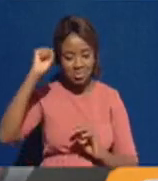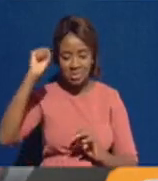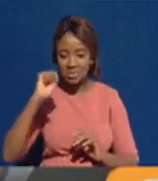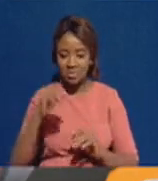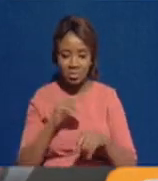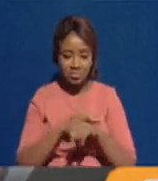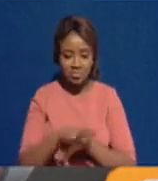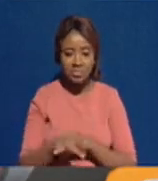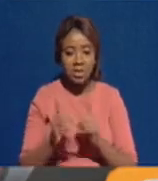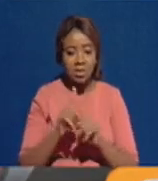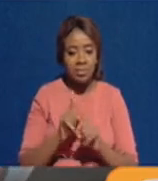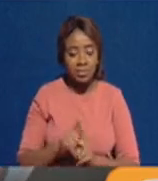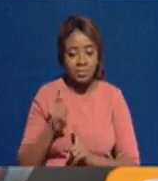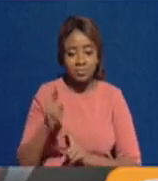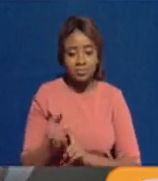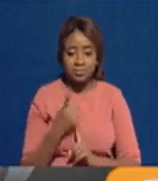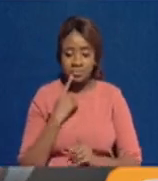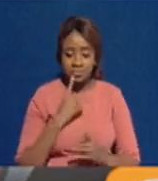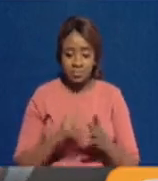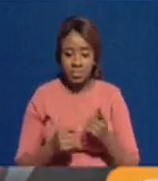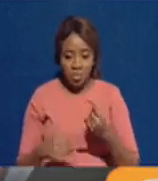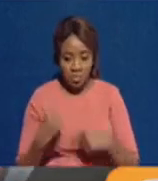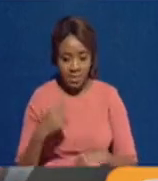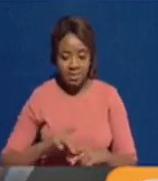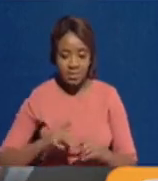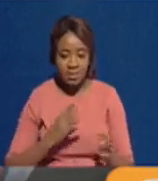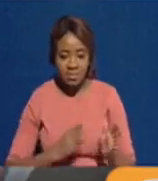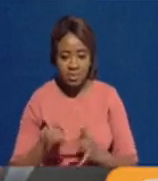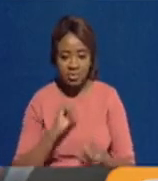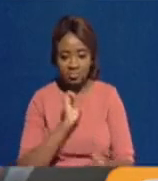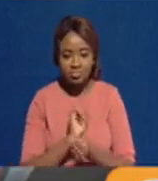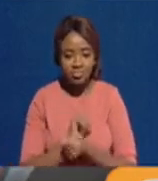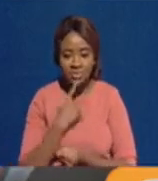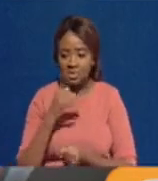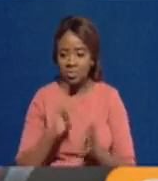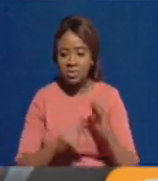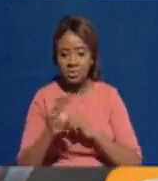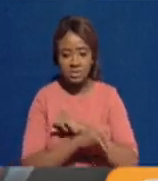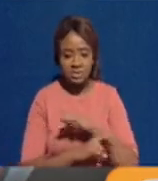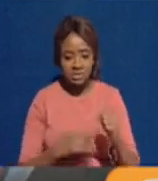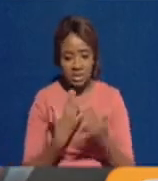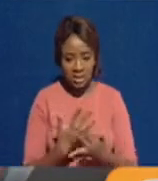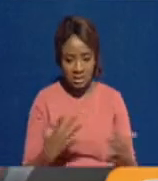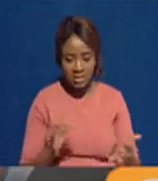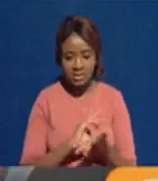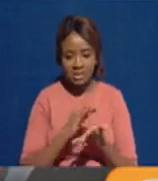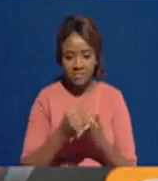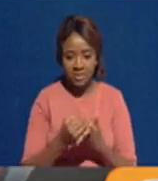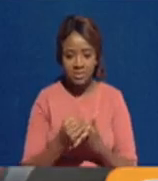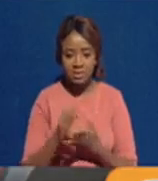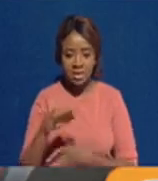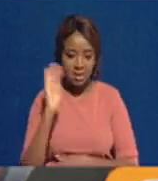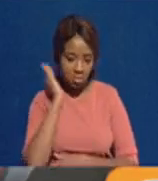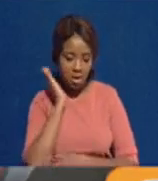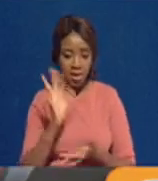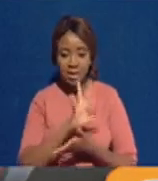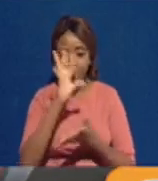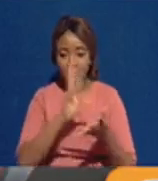win against Wa Iria in its probe and prosecution over alleged theft of public funds in Murang’a County, amounting to